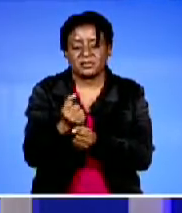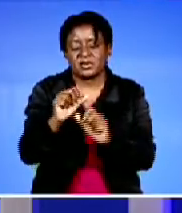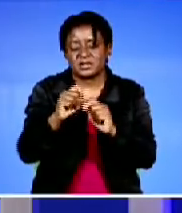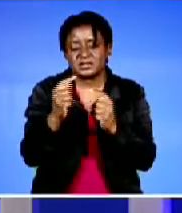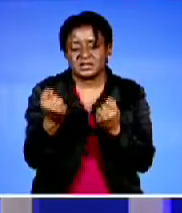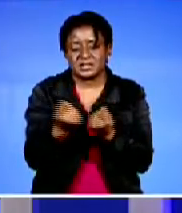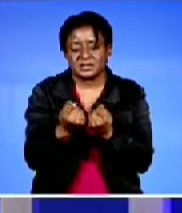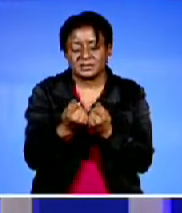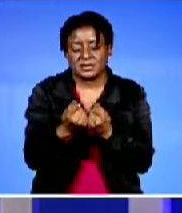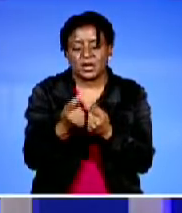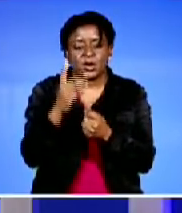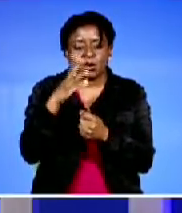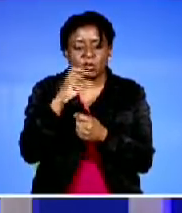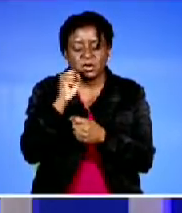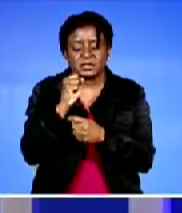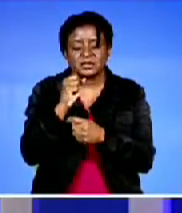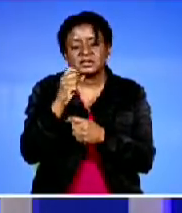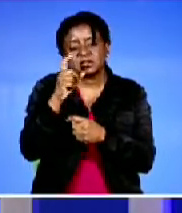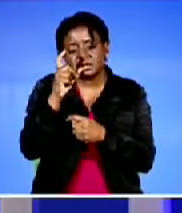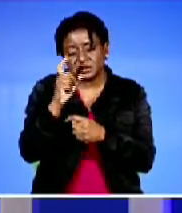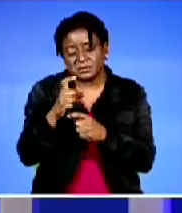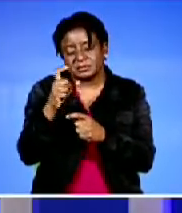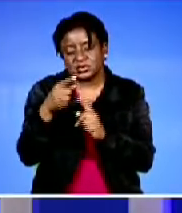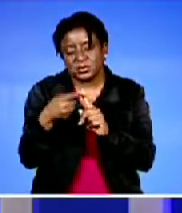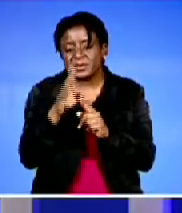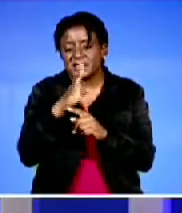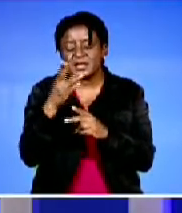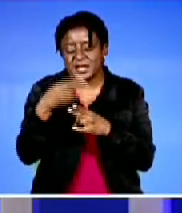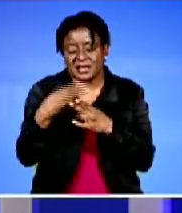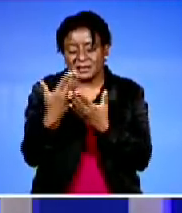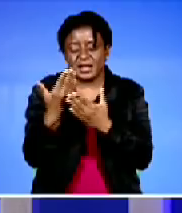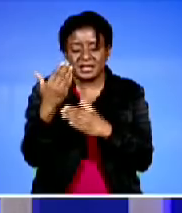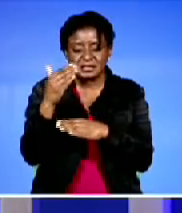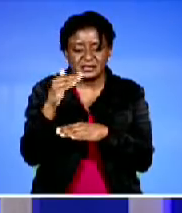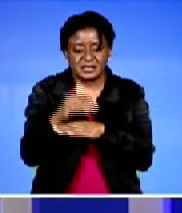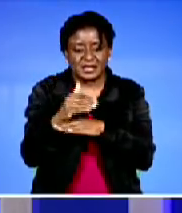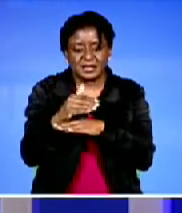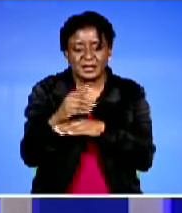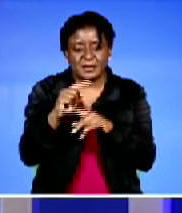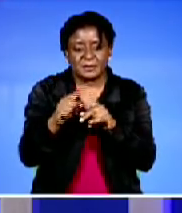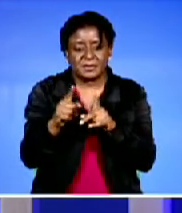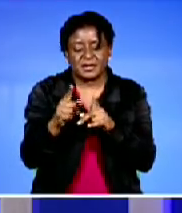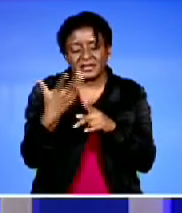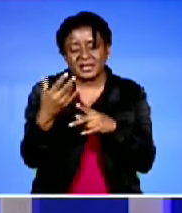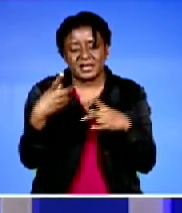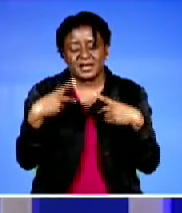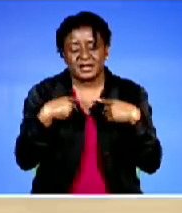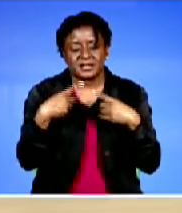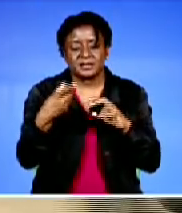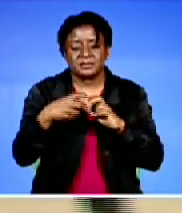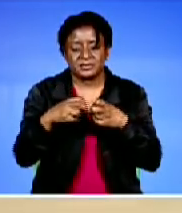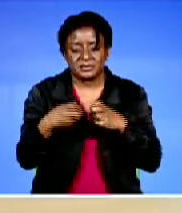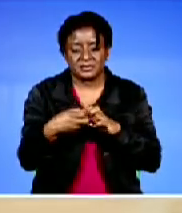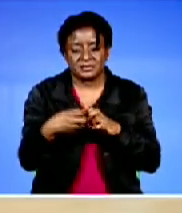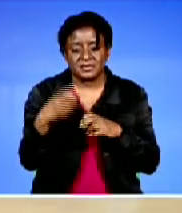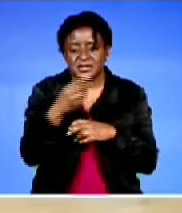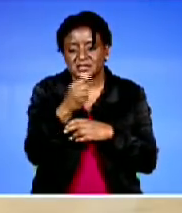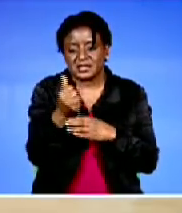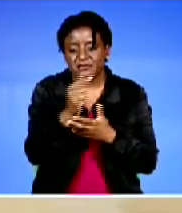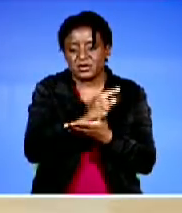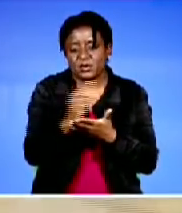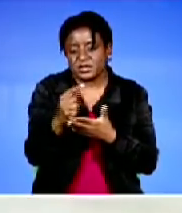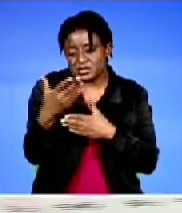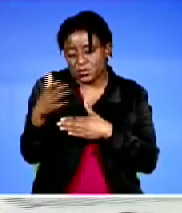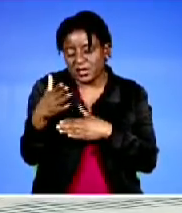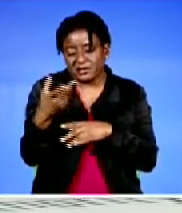named last night for the Caribbean Championships, but as Amajal Knowles tells us, they hit a bit of a snag. We're several weeks away from the